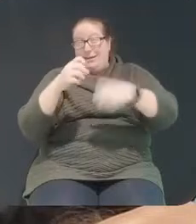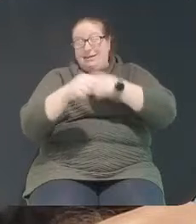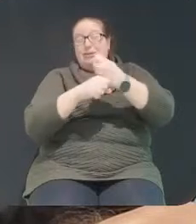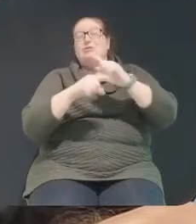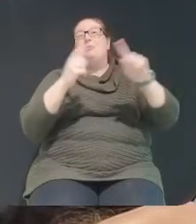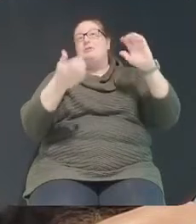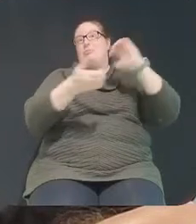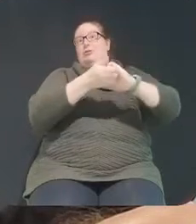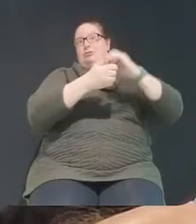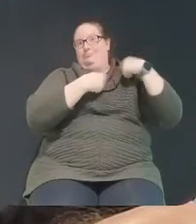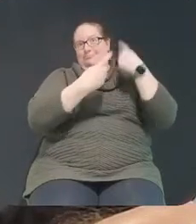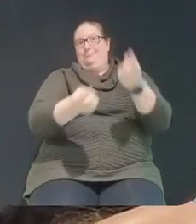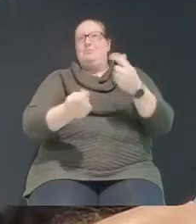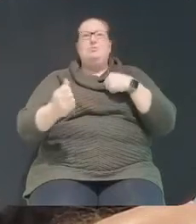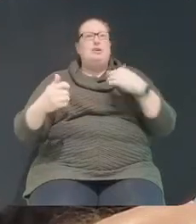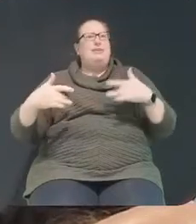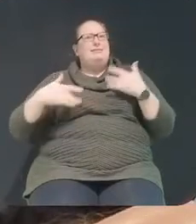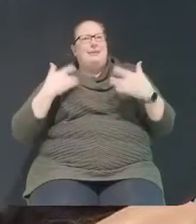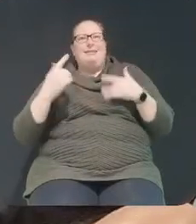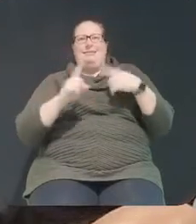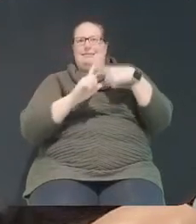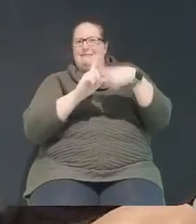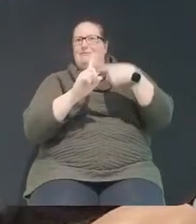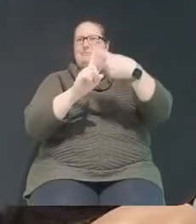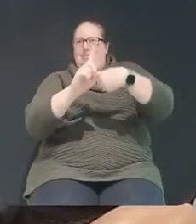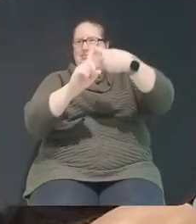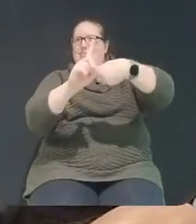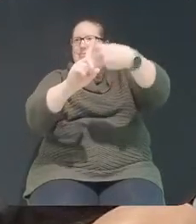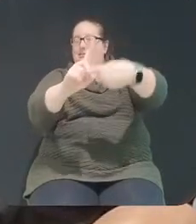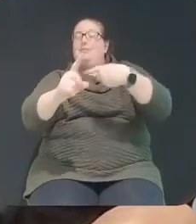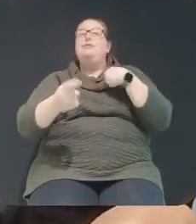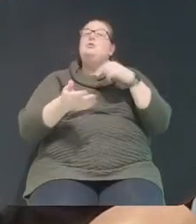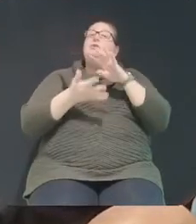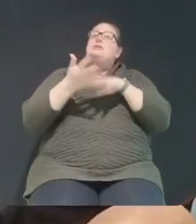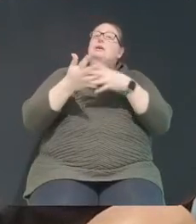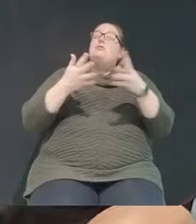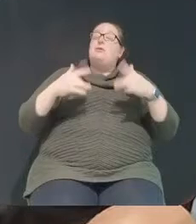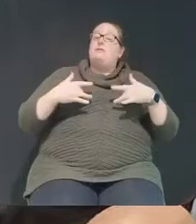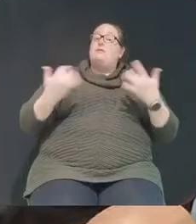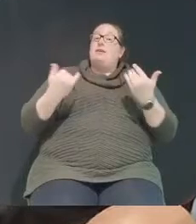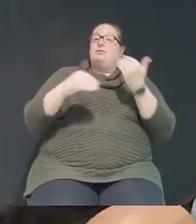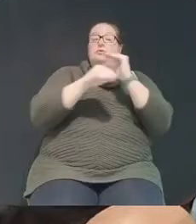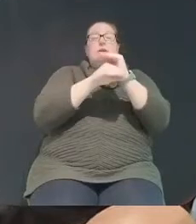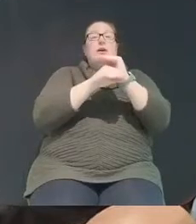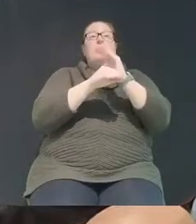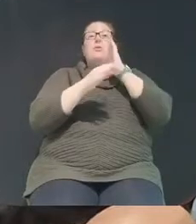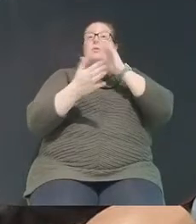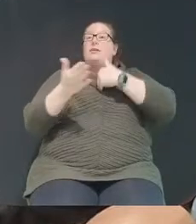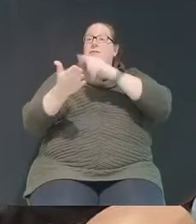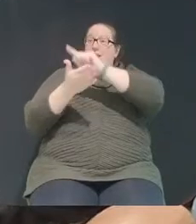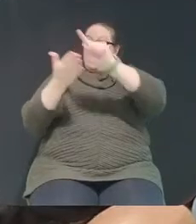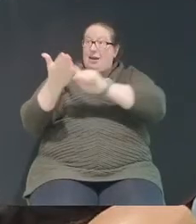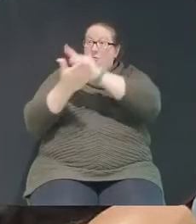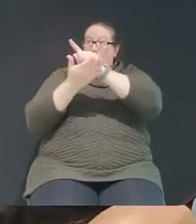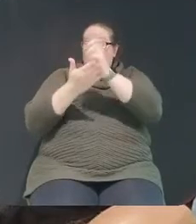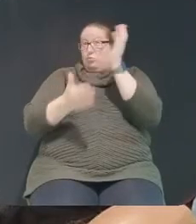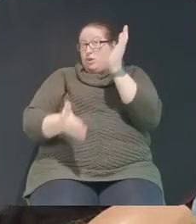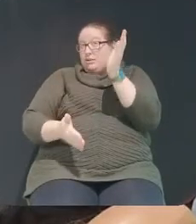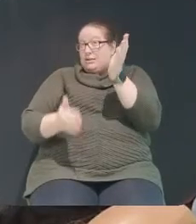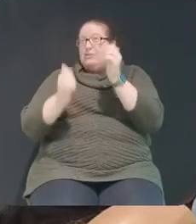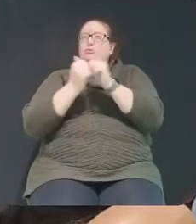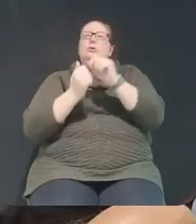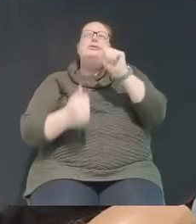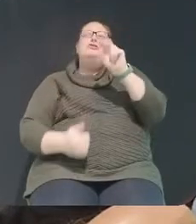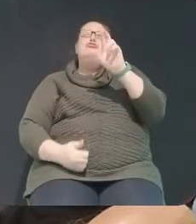but we're so excited to do this every month. So the schedule of events tonight is there will be an hour presentation with some